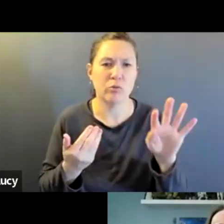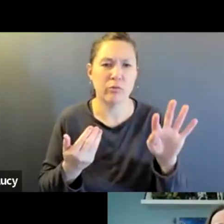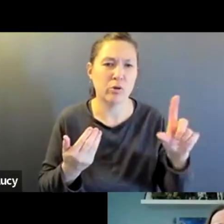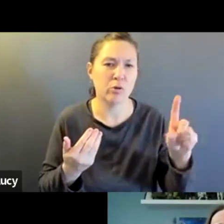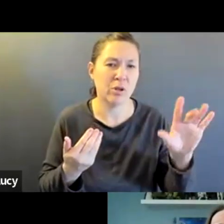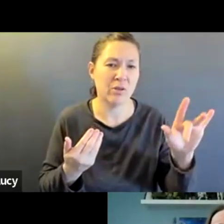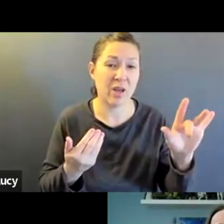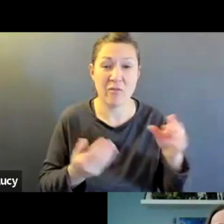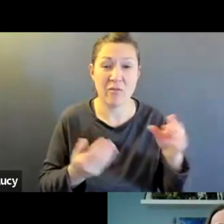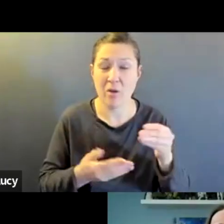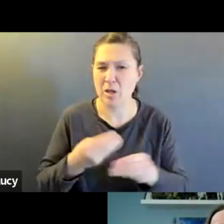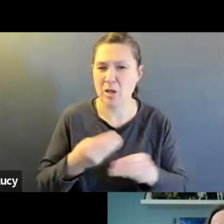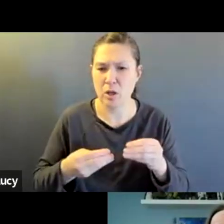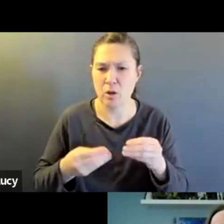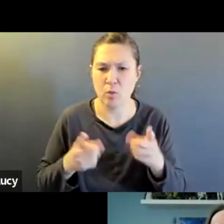So